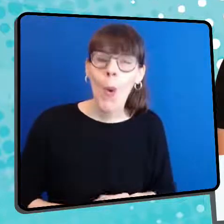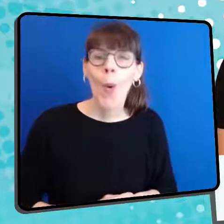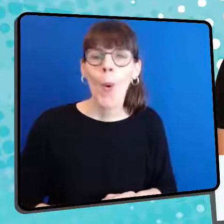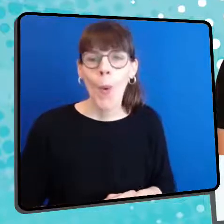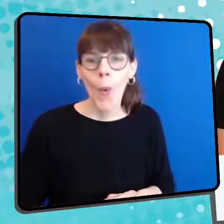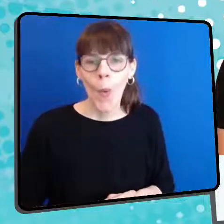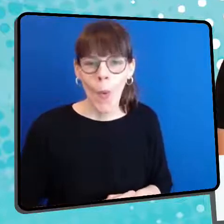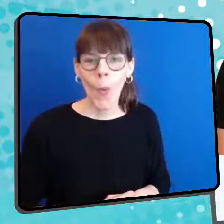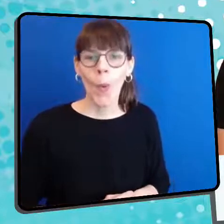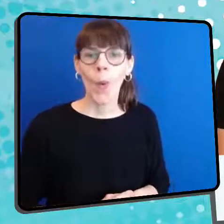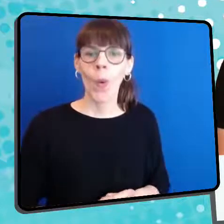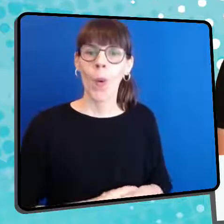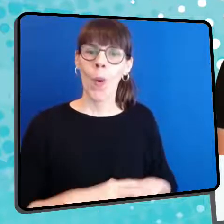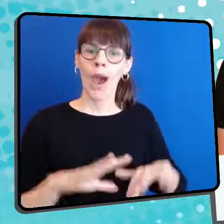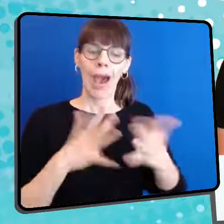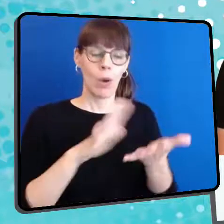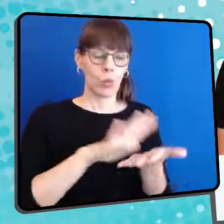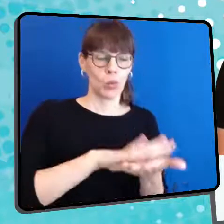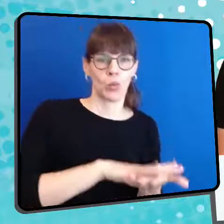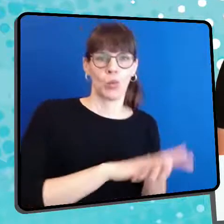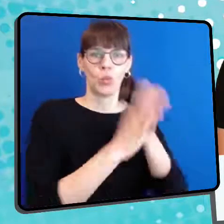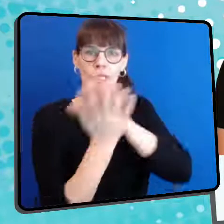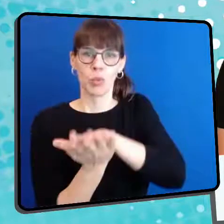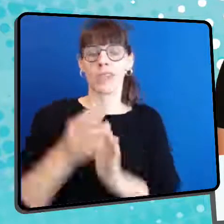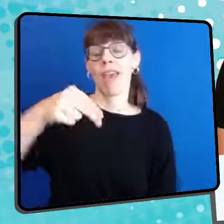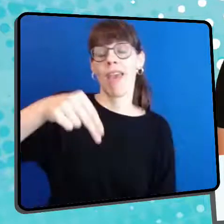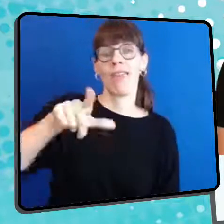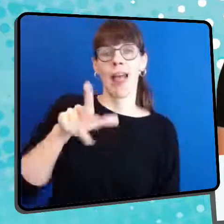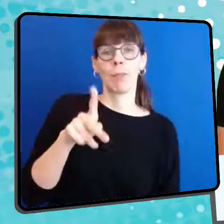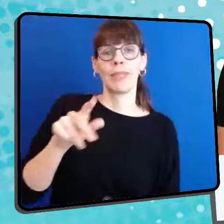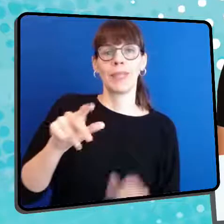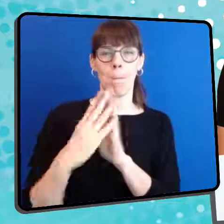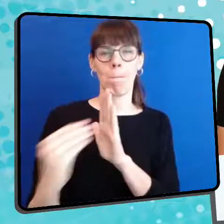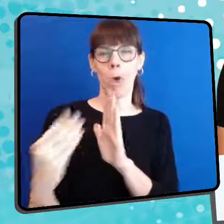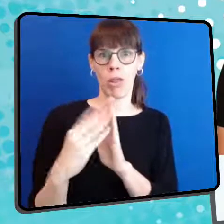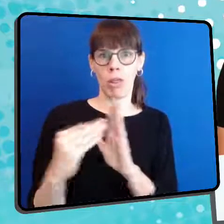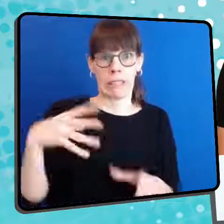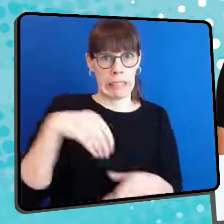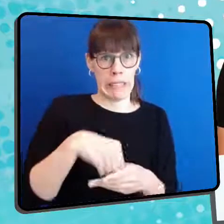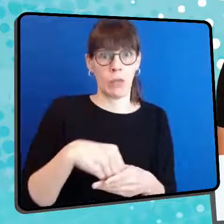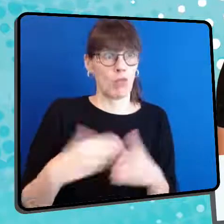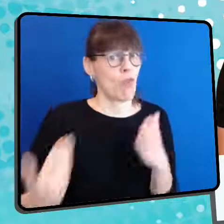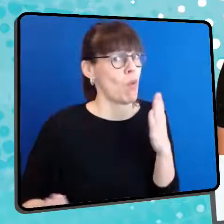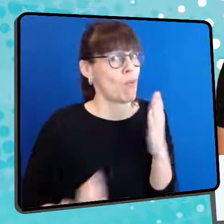models. It's a totally new thing. Very nice. Well, it's not Nice. entirely new, but